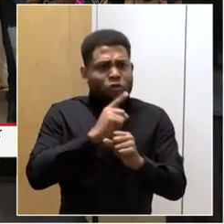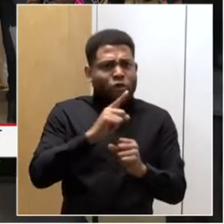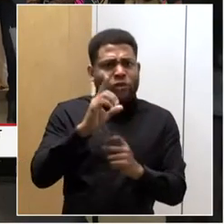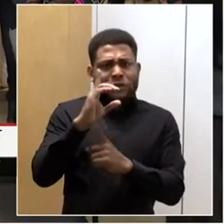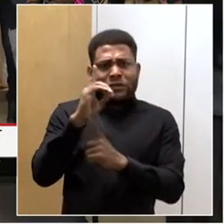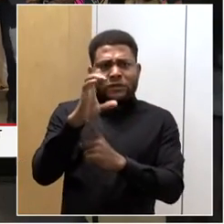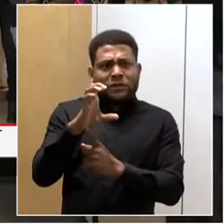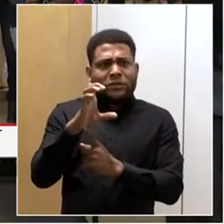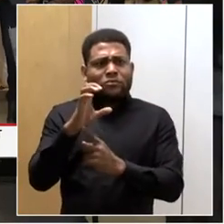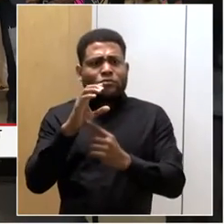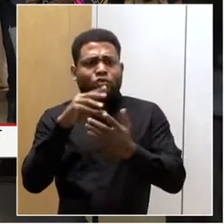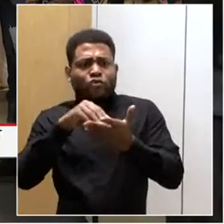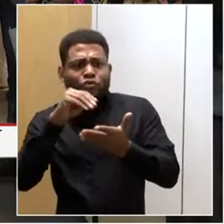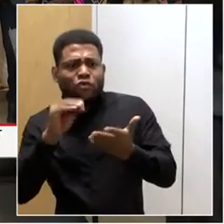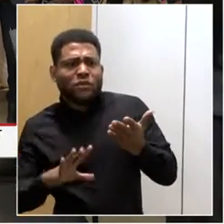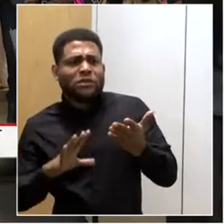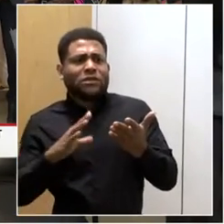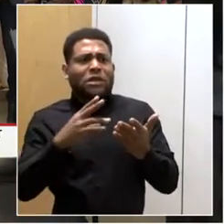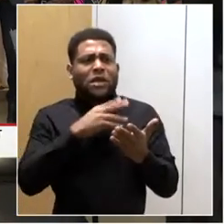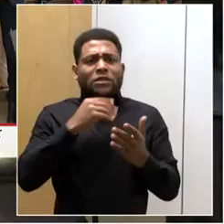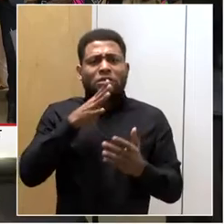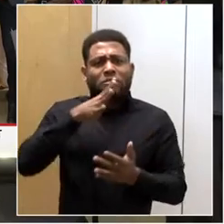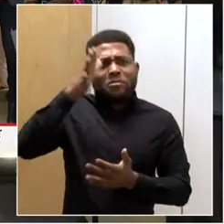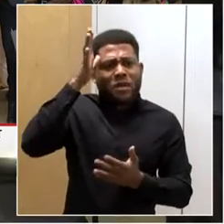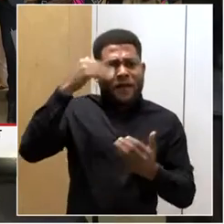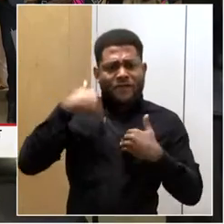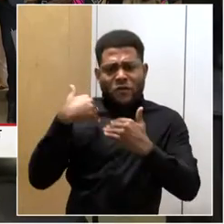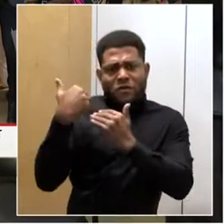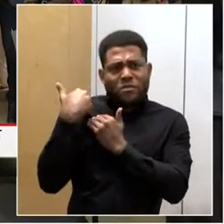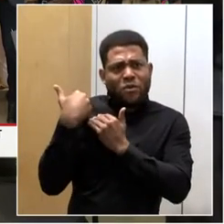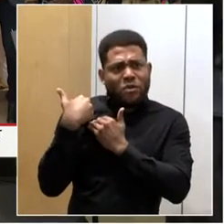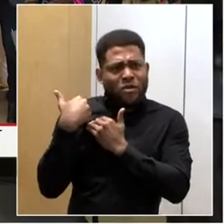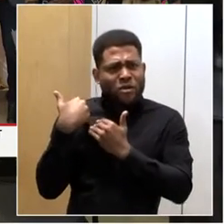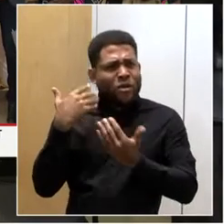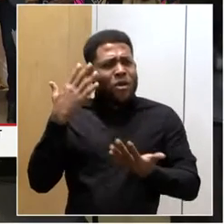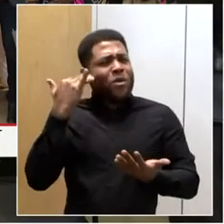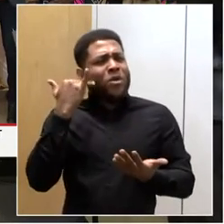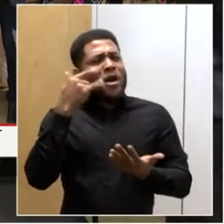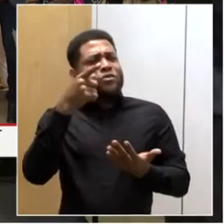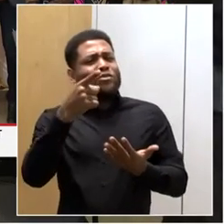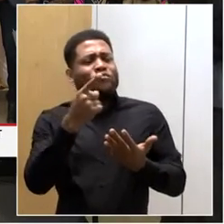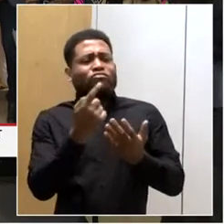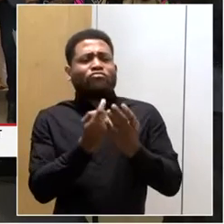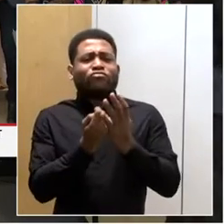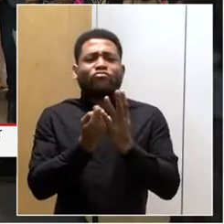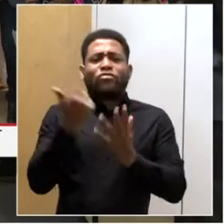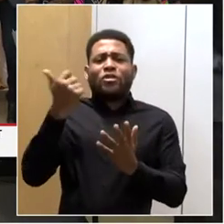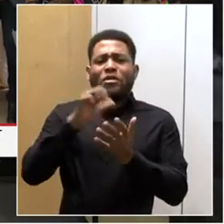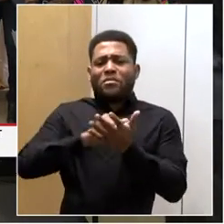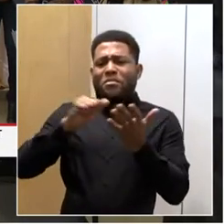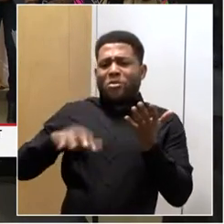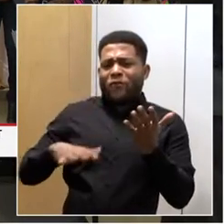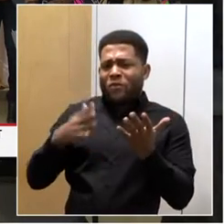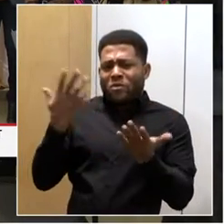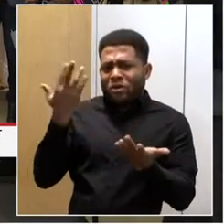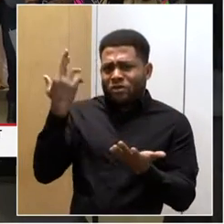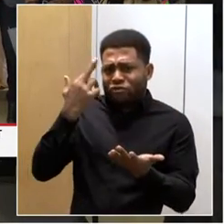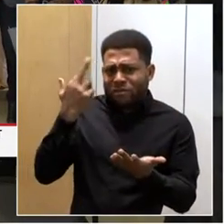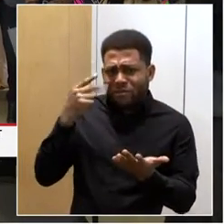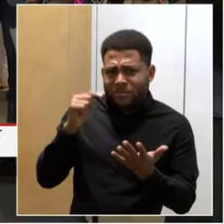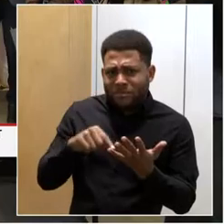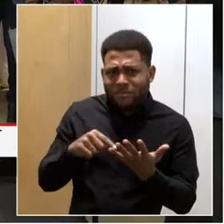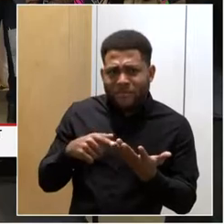of that, why would you take that out? And if it means, you know, not the chancellor not being held accountable for the